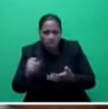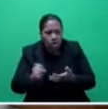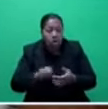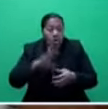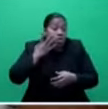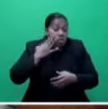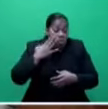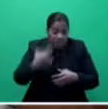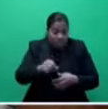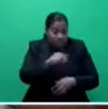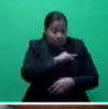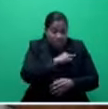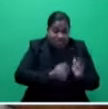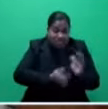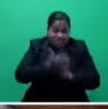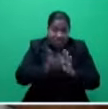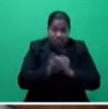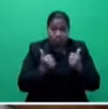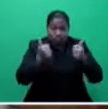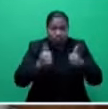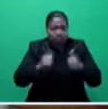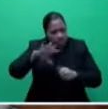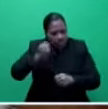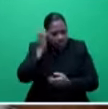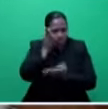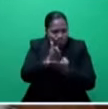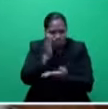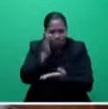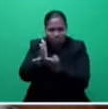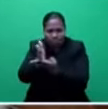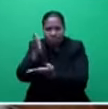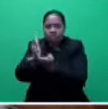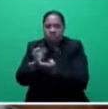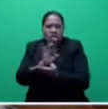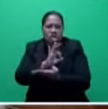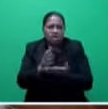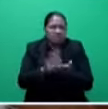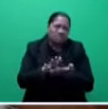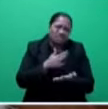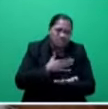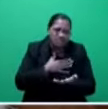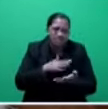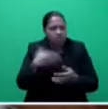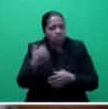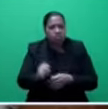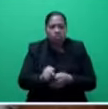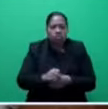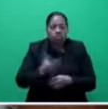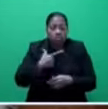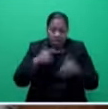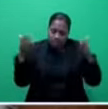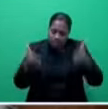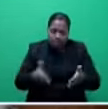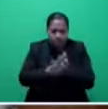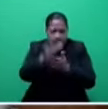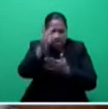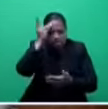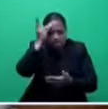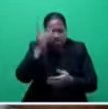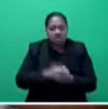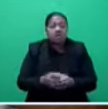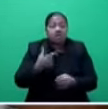investments. After assessing the current situation, Mr. Speaker, on education, because of COVID-19